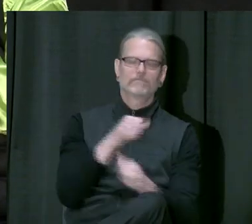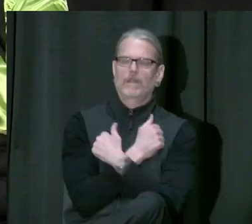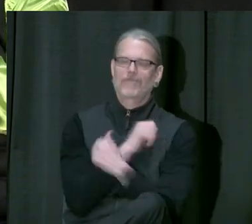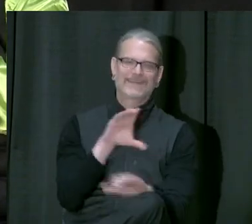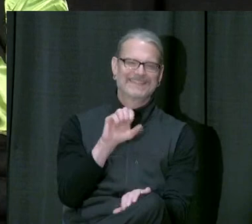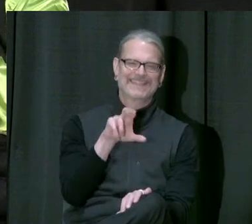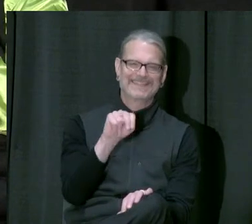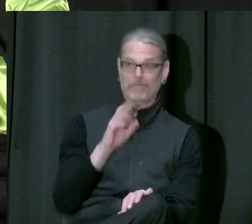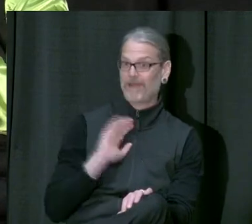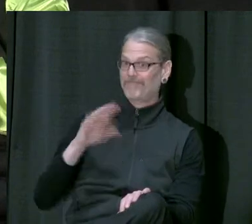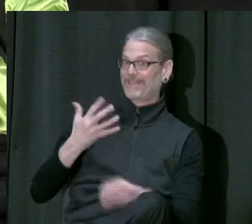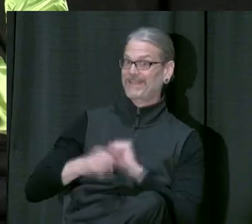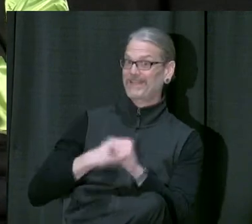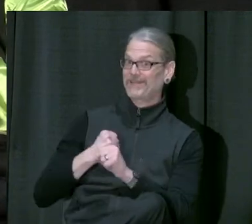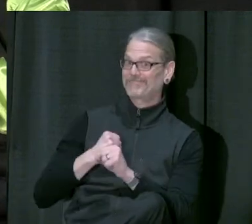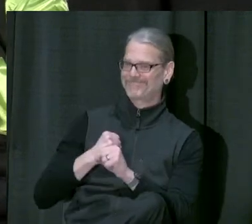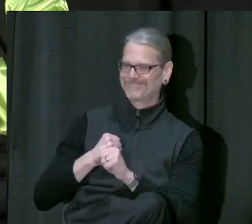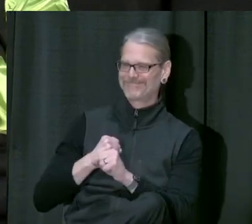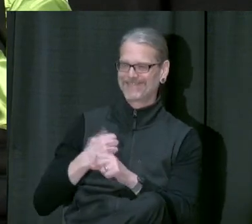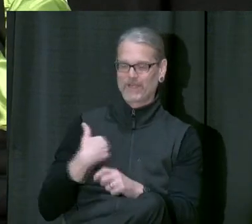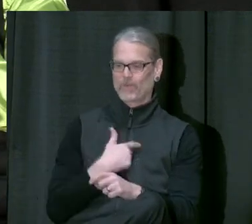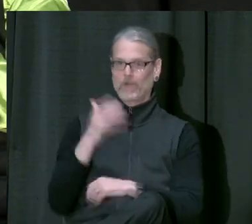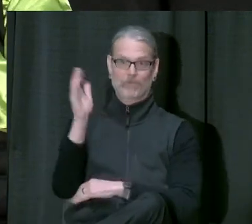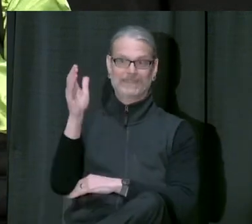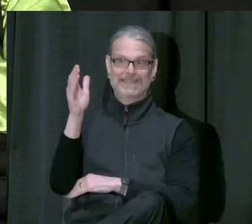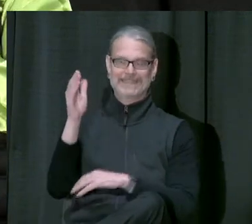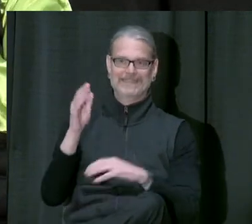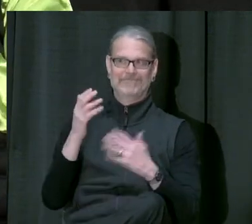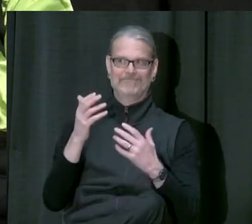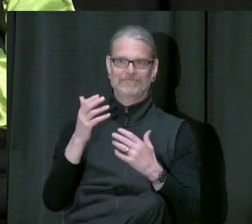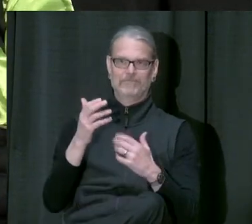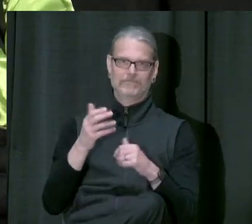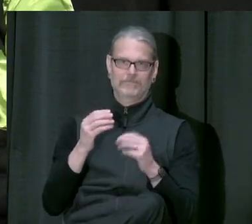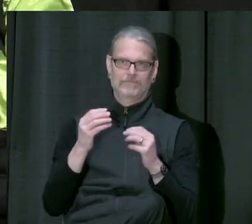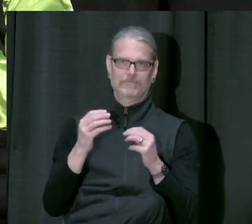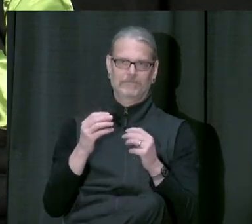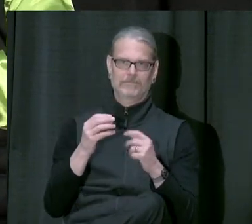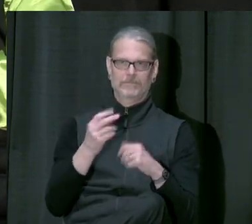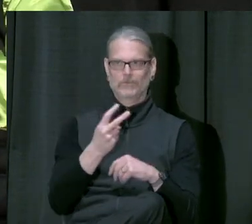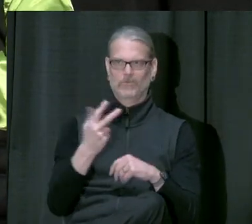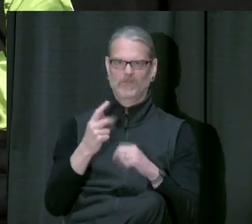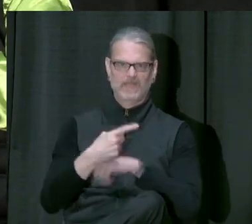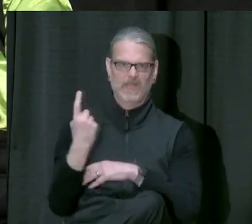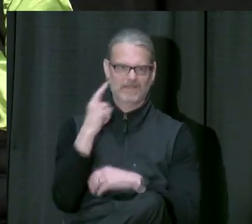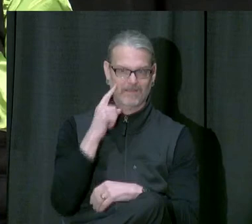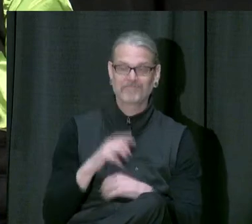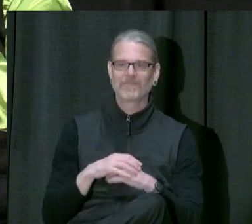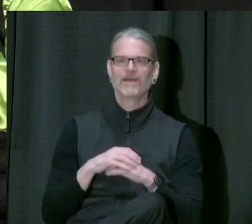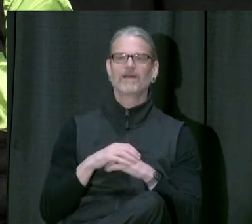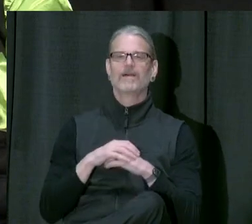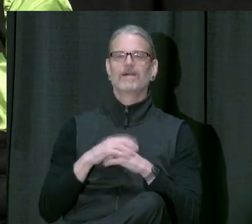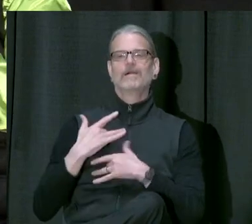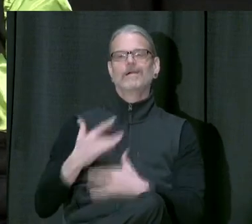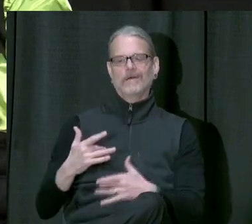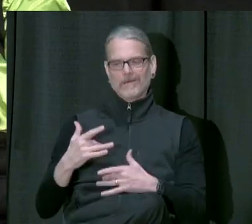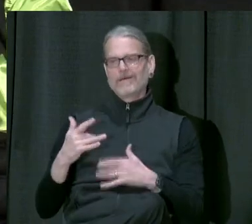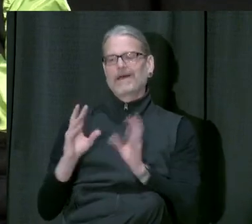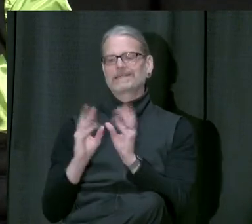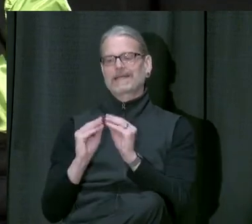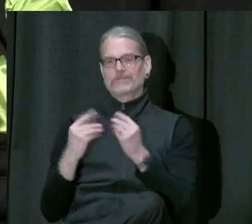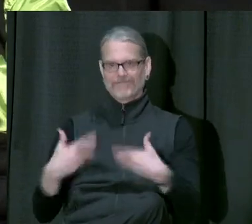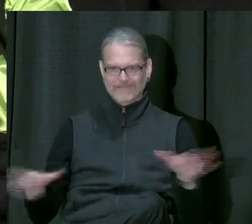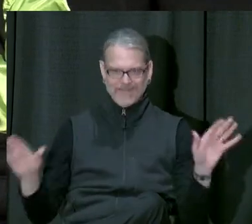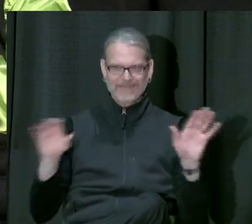at CSUN, and we're presenting multiple days, and it's usually after a session or online,